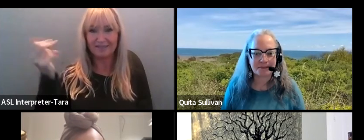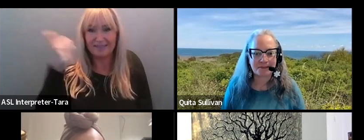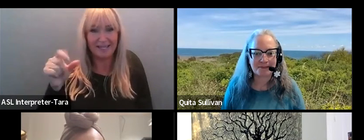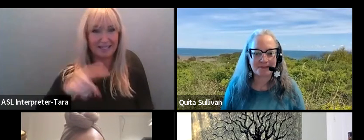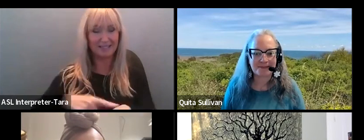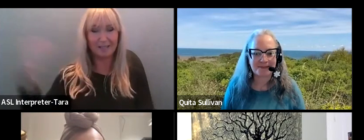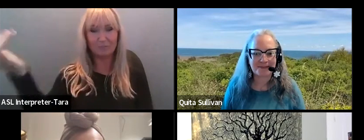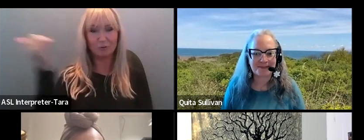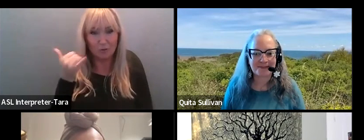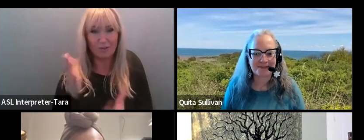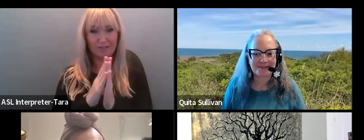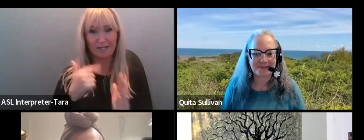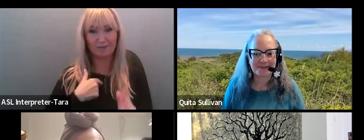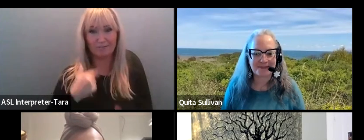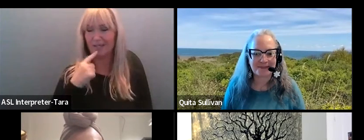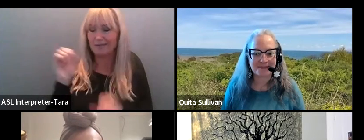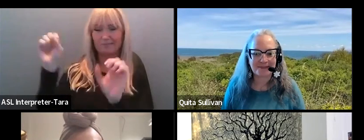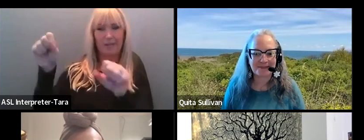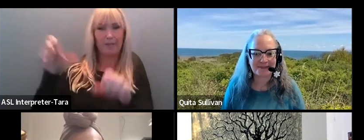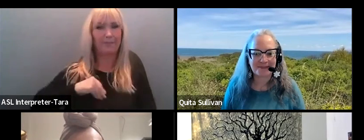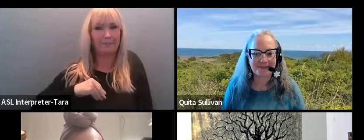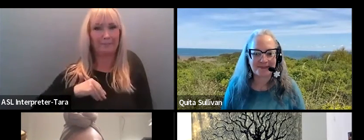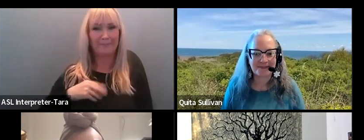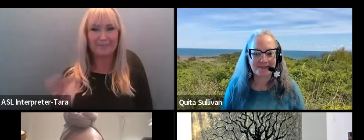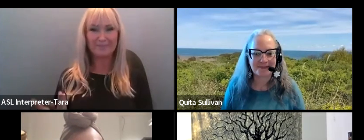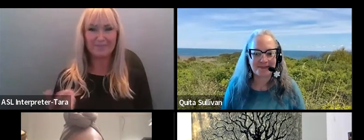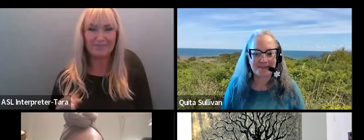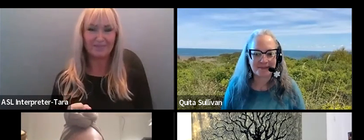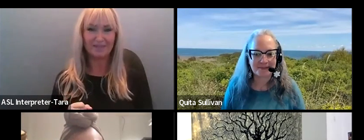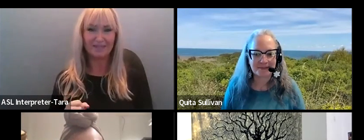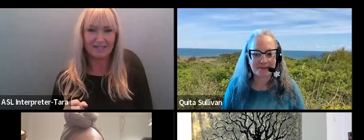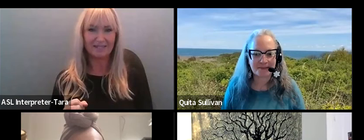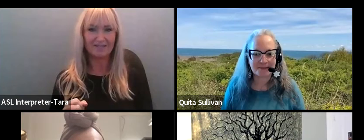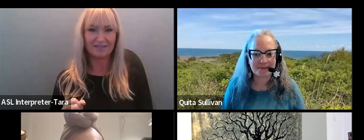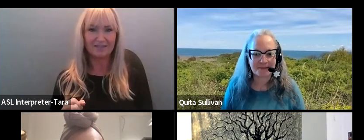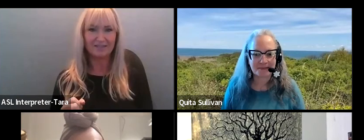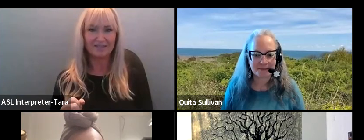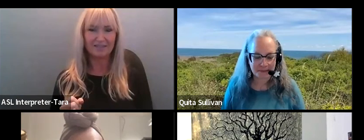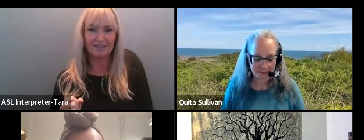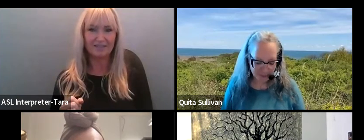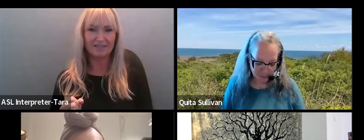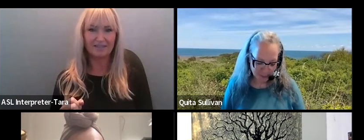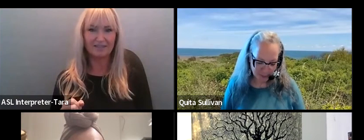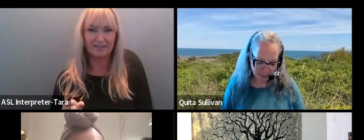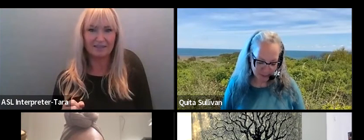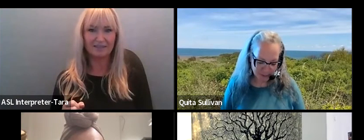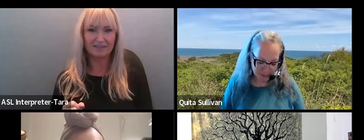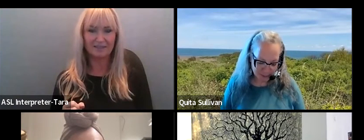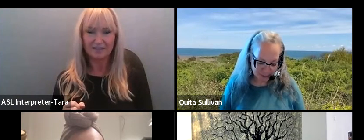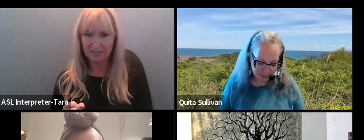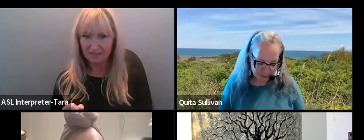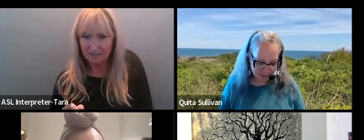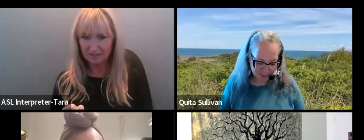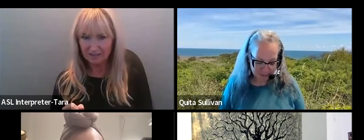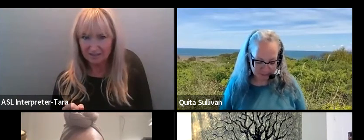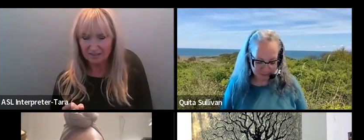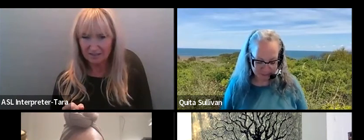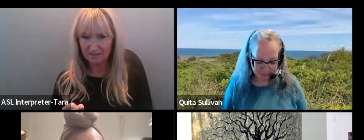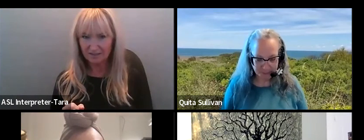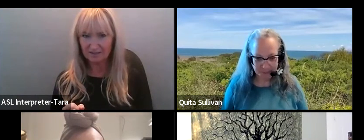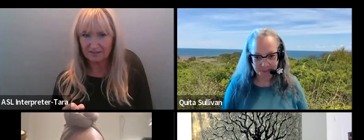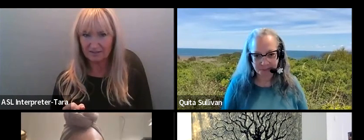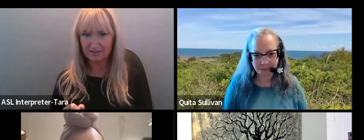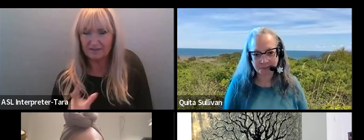going to be something good. And as far as being a part of the project and what I got out of it,